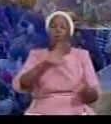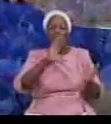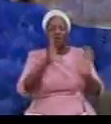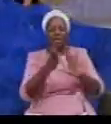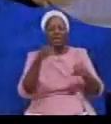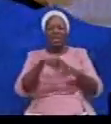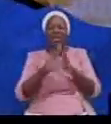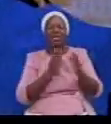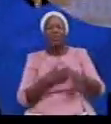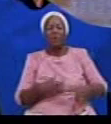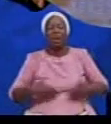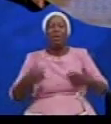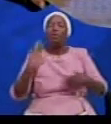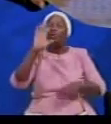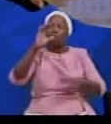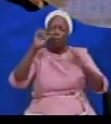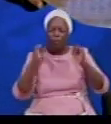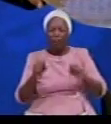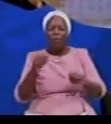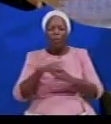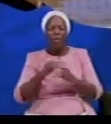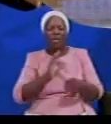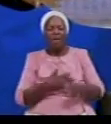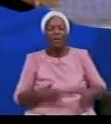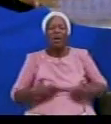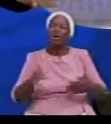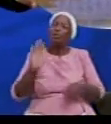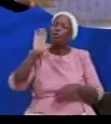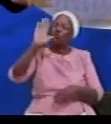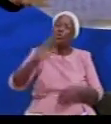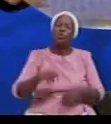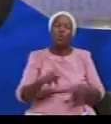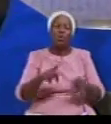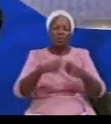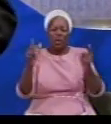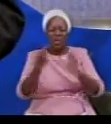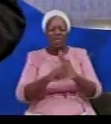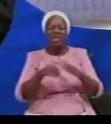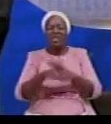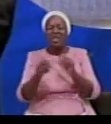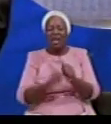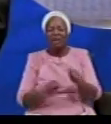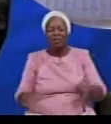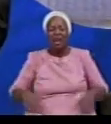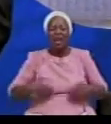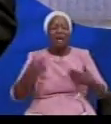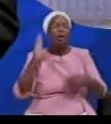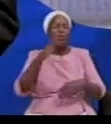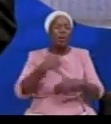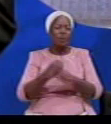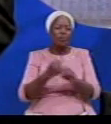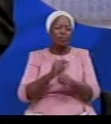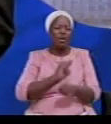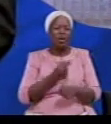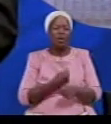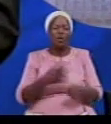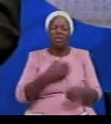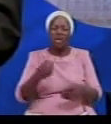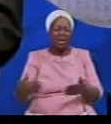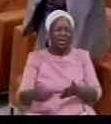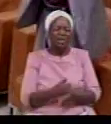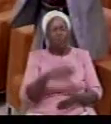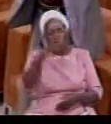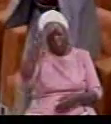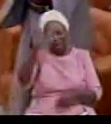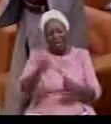your power in our lives, your prominence in every life will make us a new man every